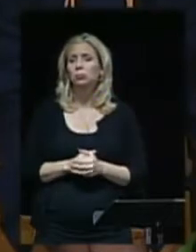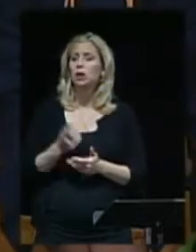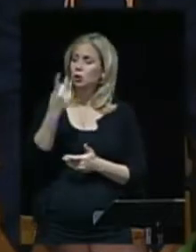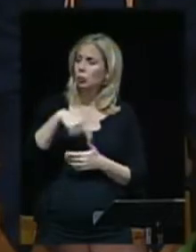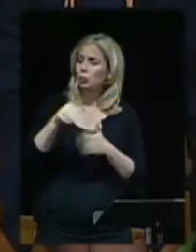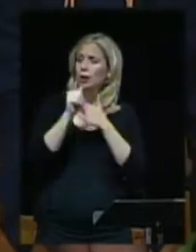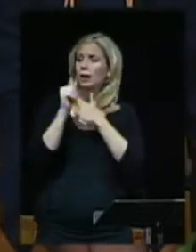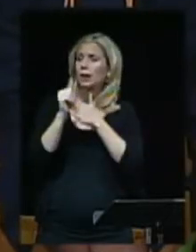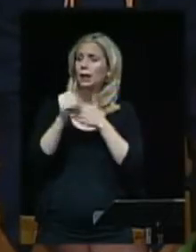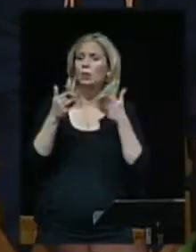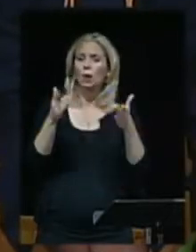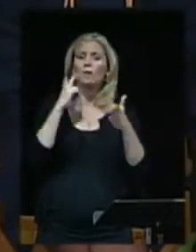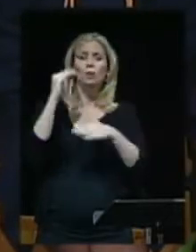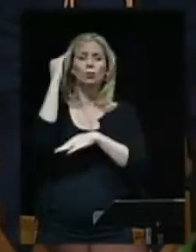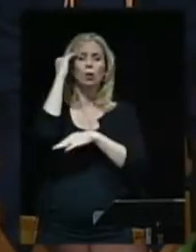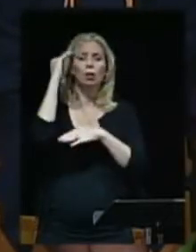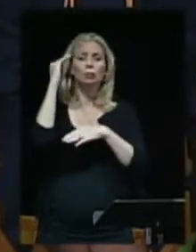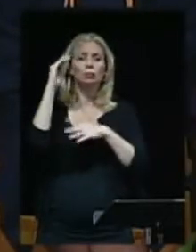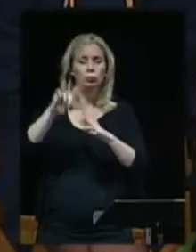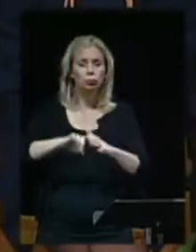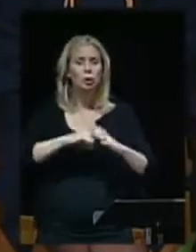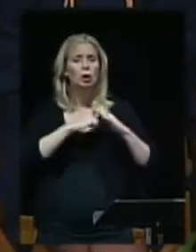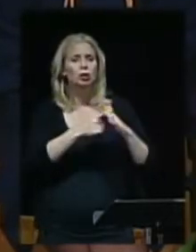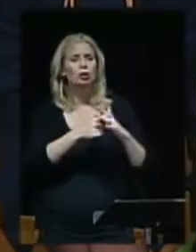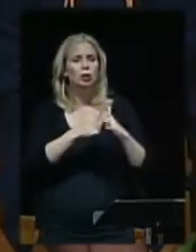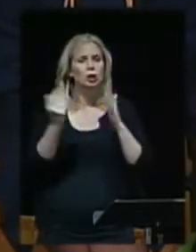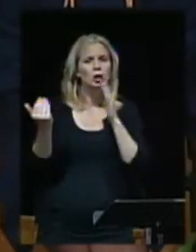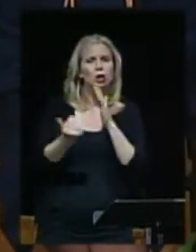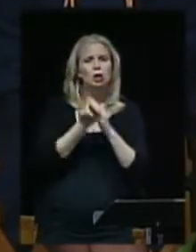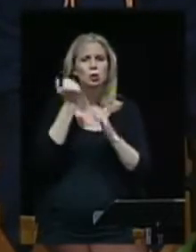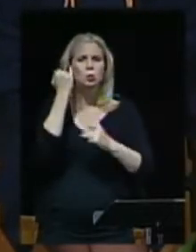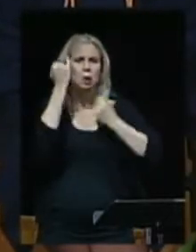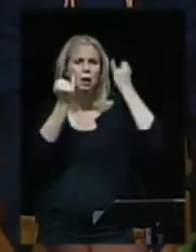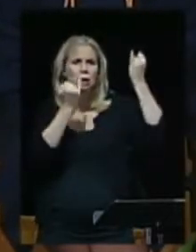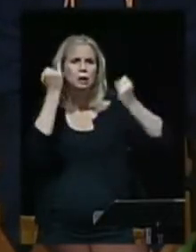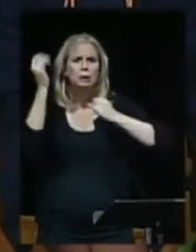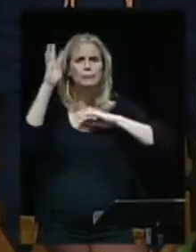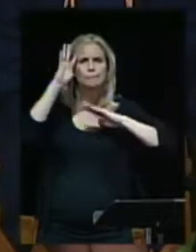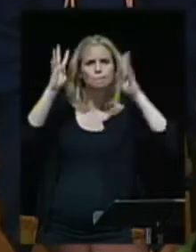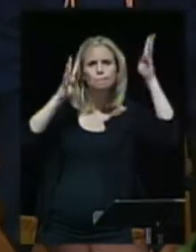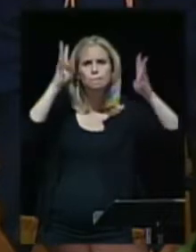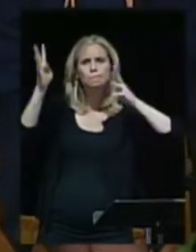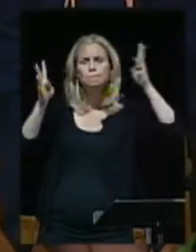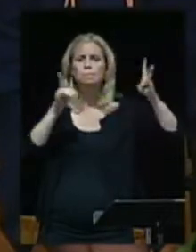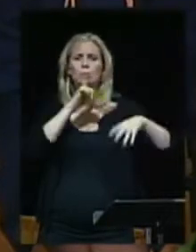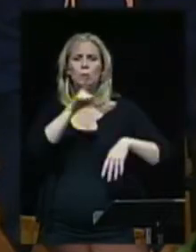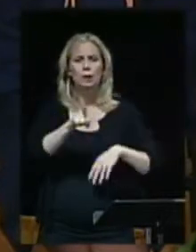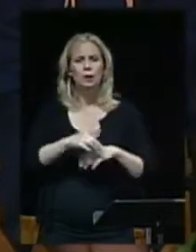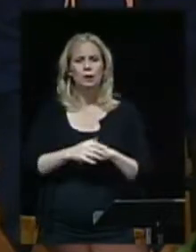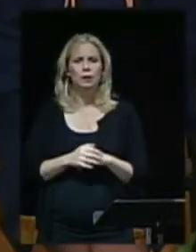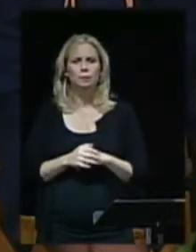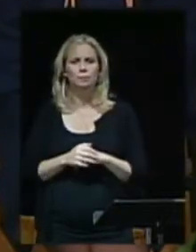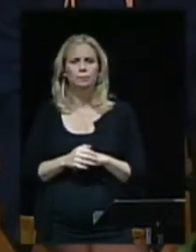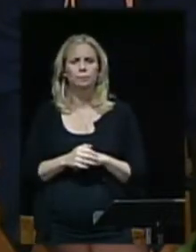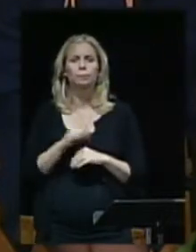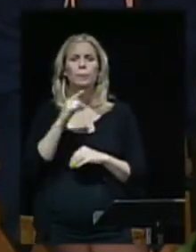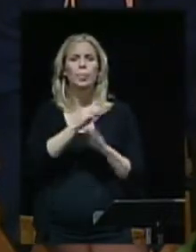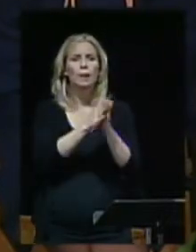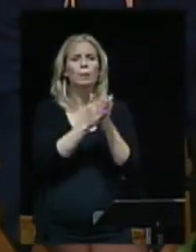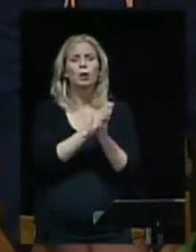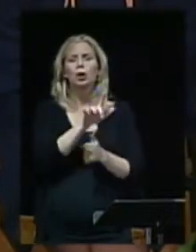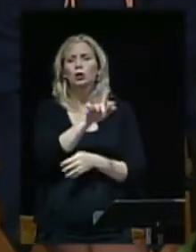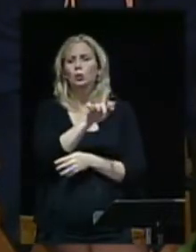in knowledge creation, breakthrough thinking, creativity, and innovation. In his book, 21 Trends for the 21st